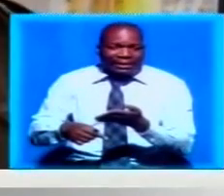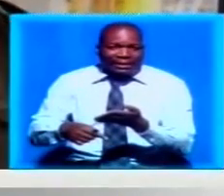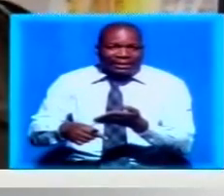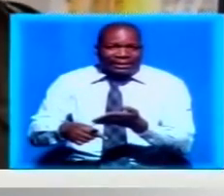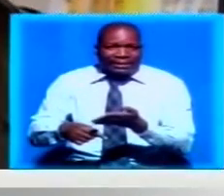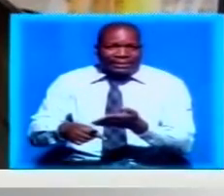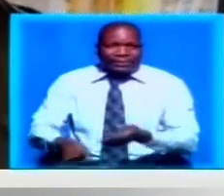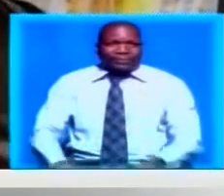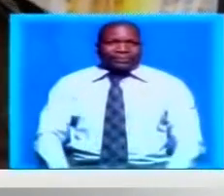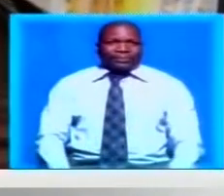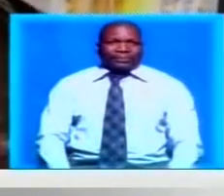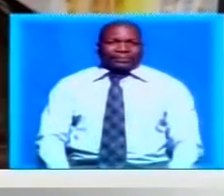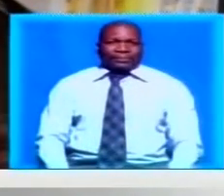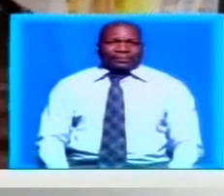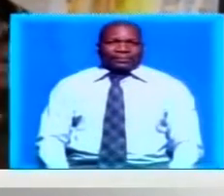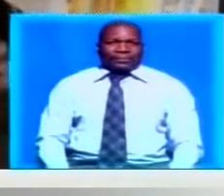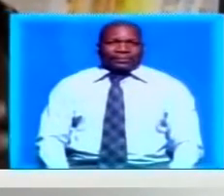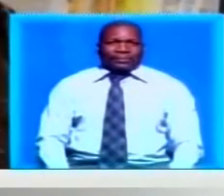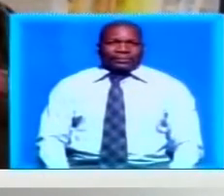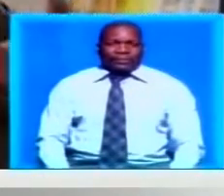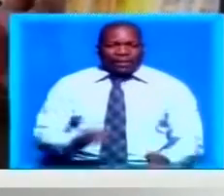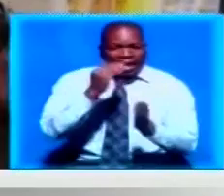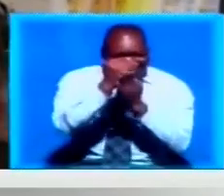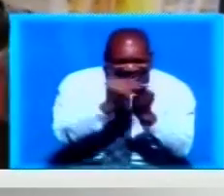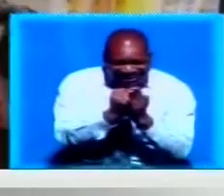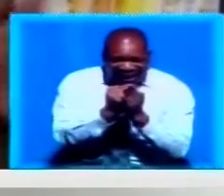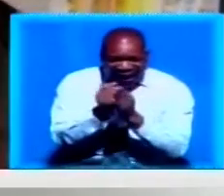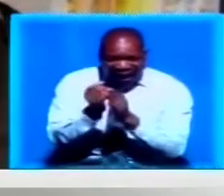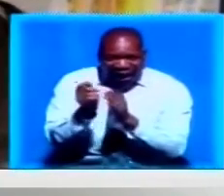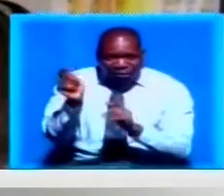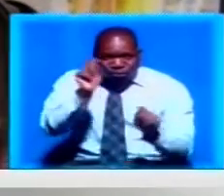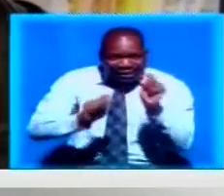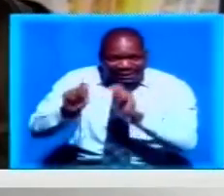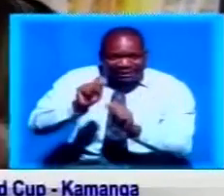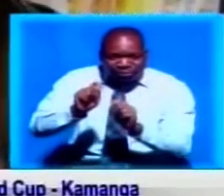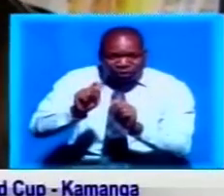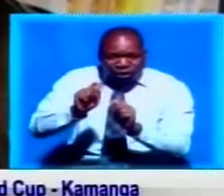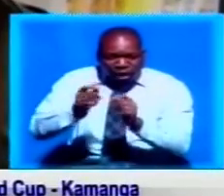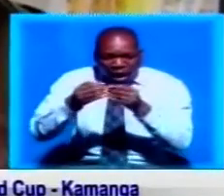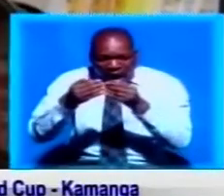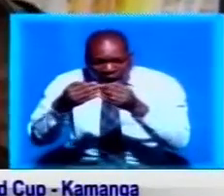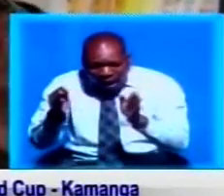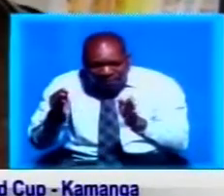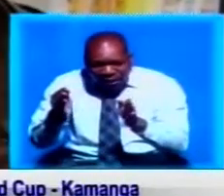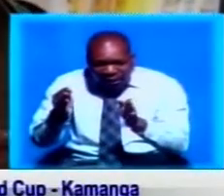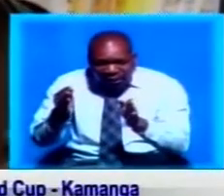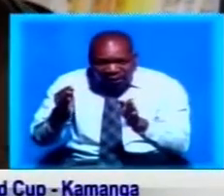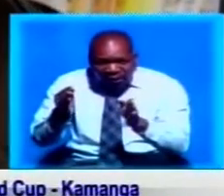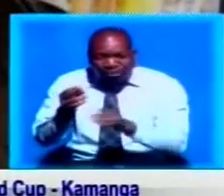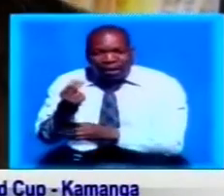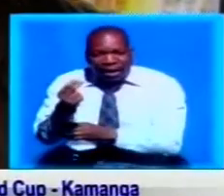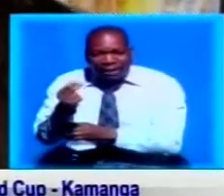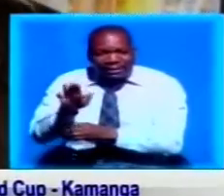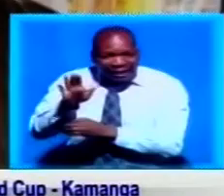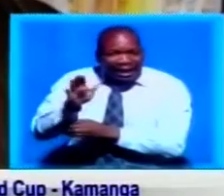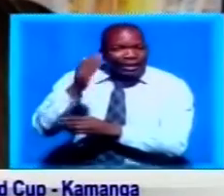moving the tourism agenda by opening, make money available to open. I know money is a